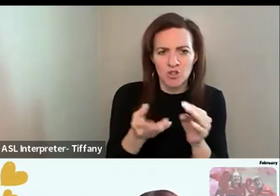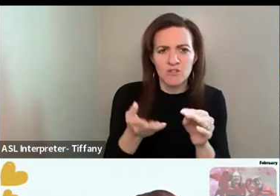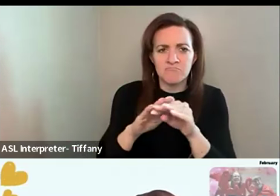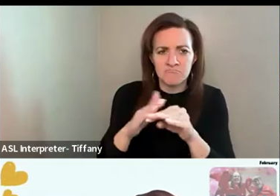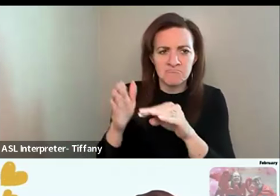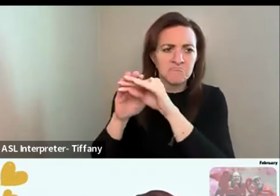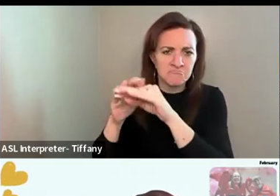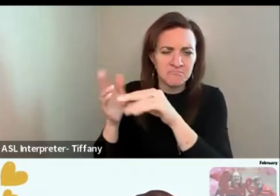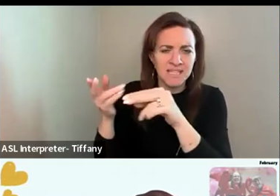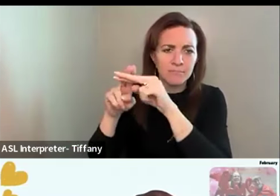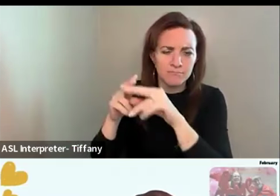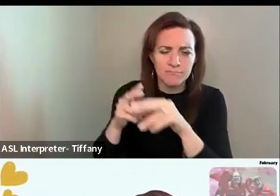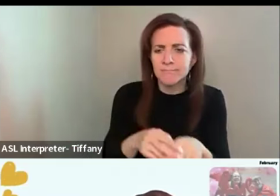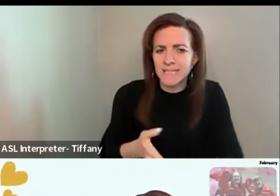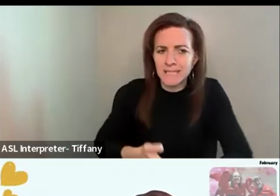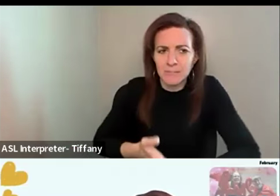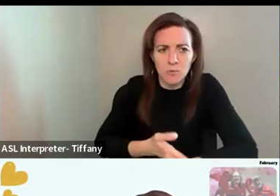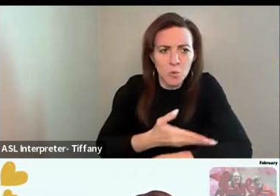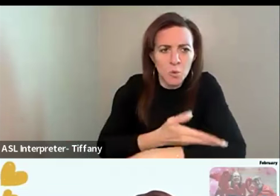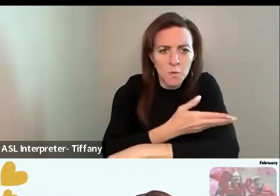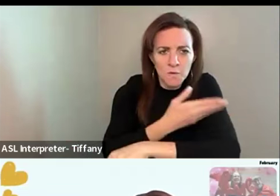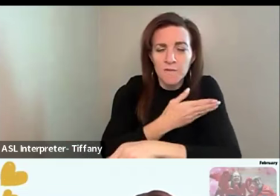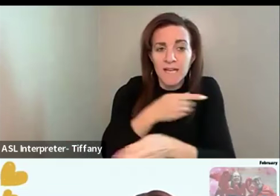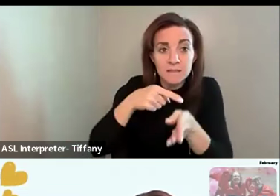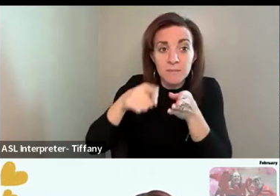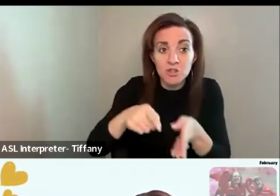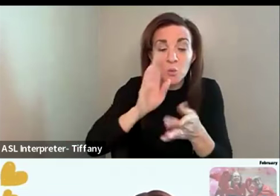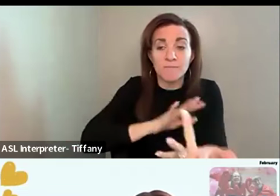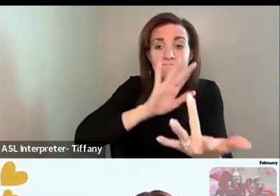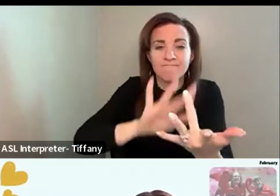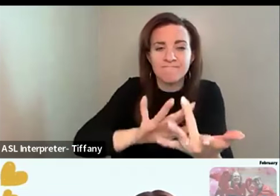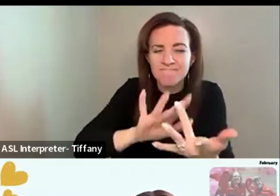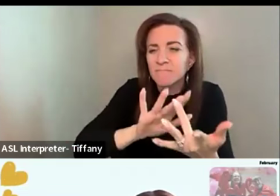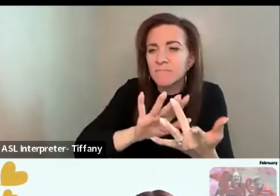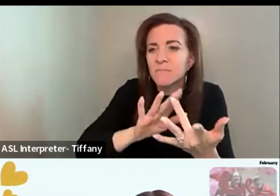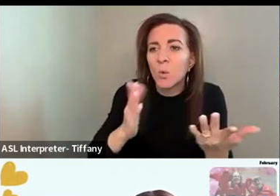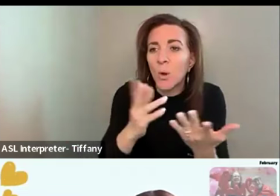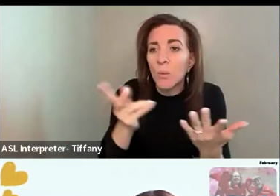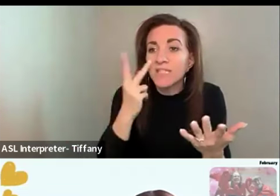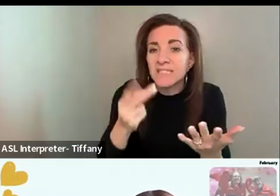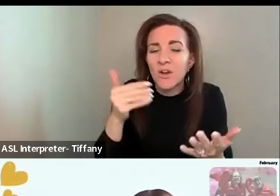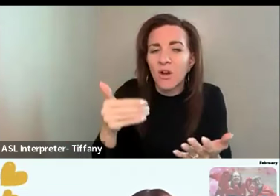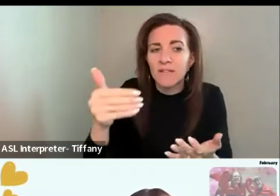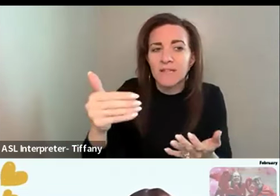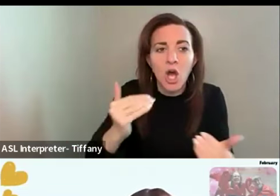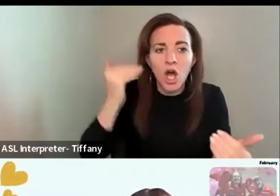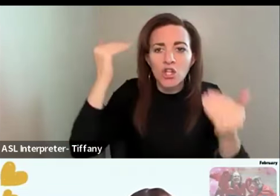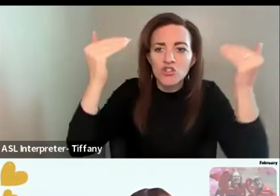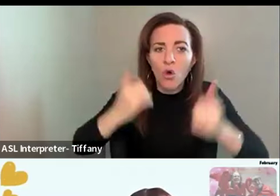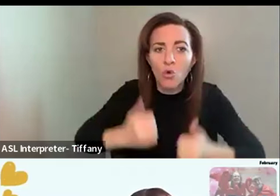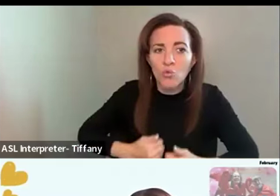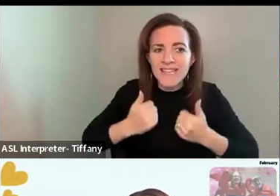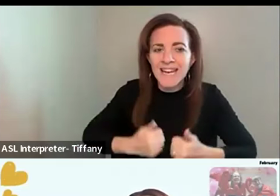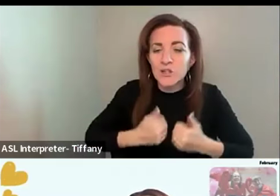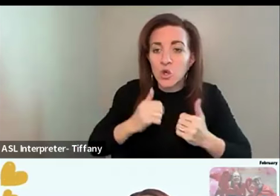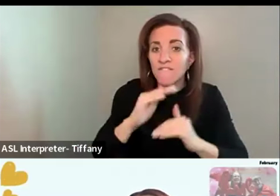improve. And our specialists will be reaching out to you. Primarily what we're seeing is our adult residential facilities. We have